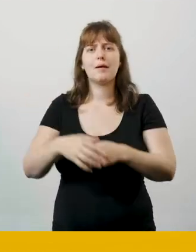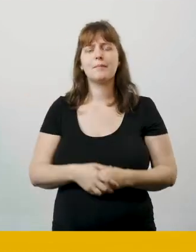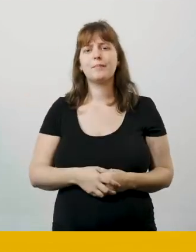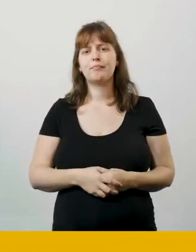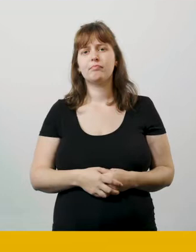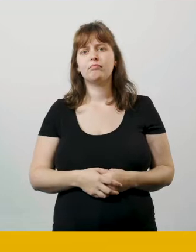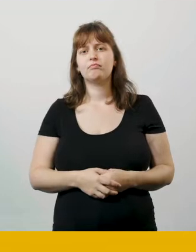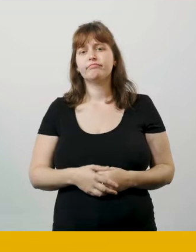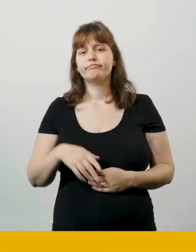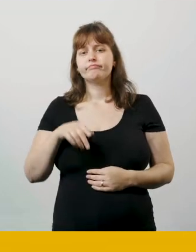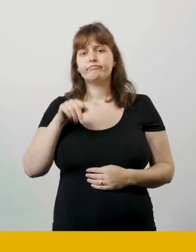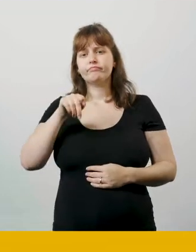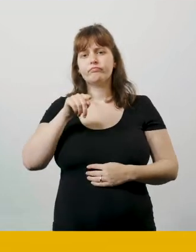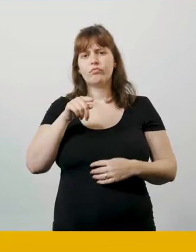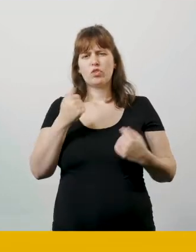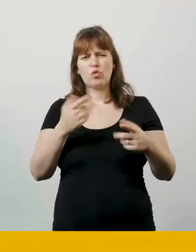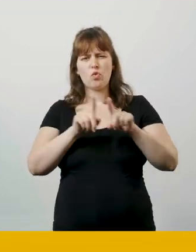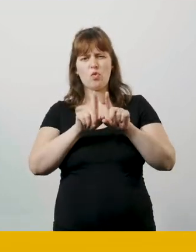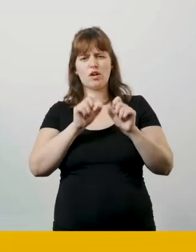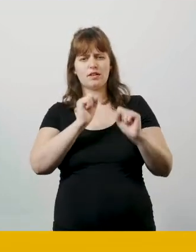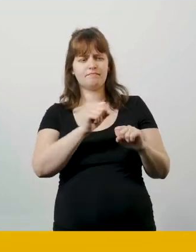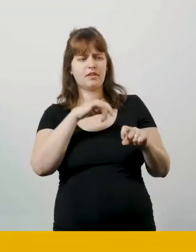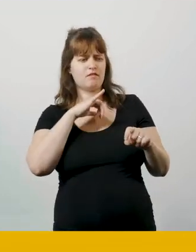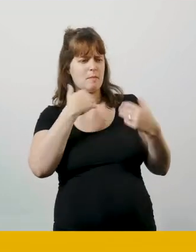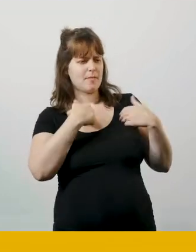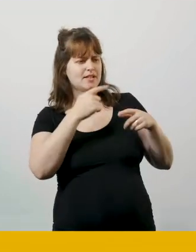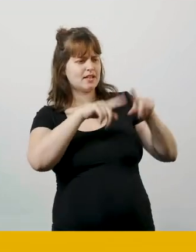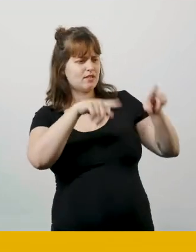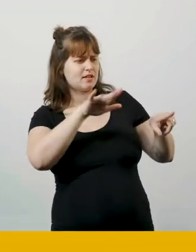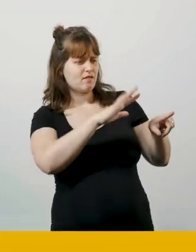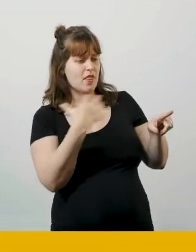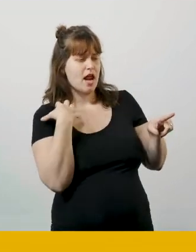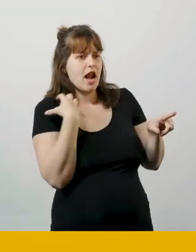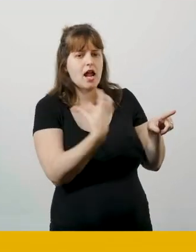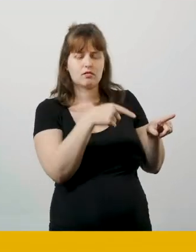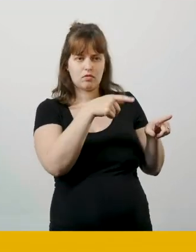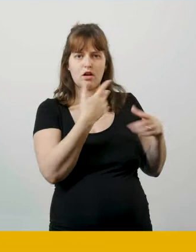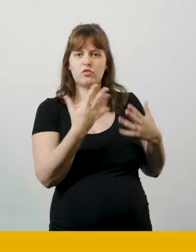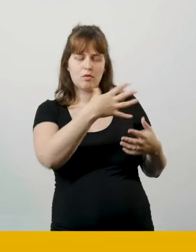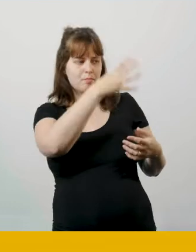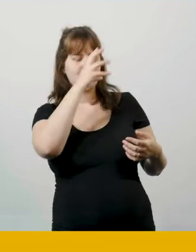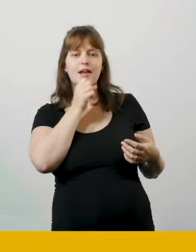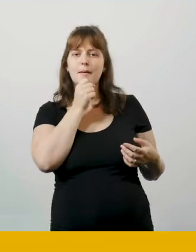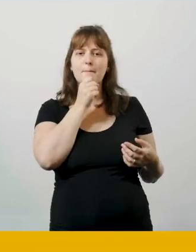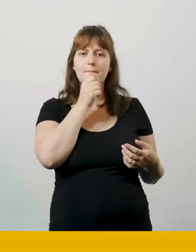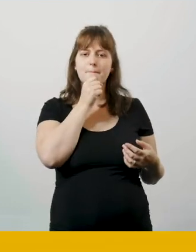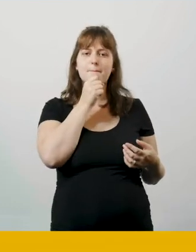It is also a way to understand through design the richness of human diversity,